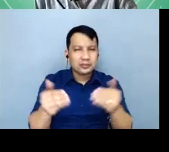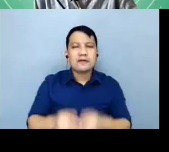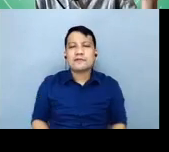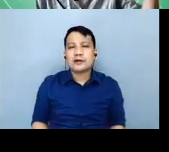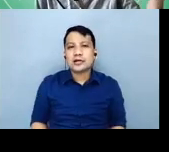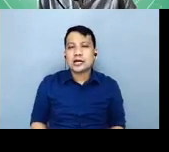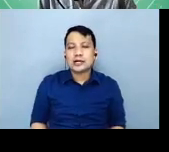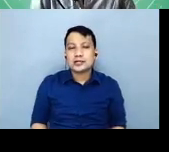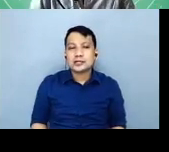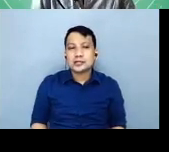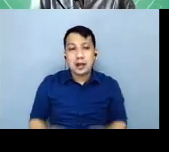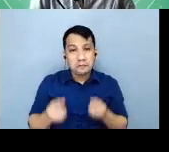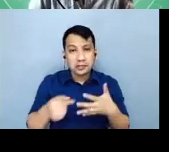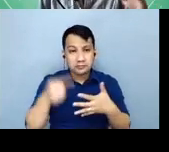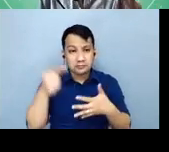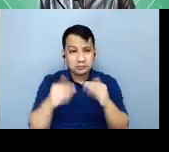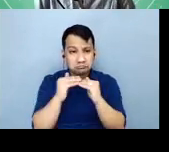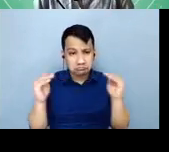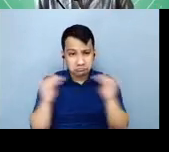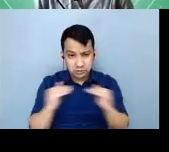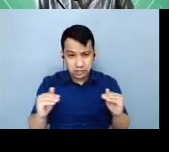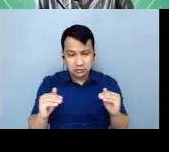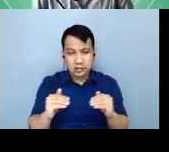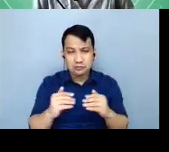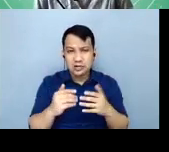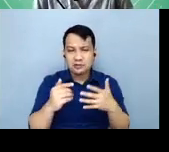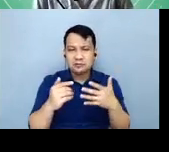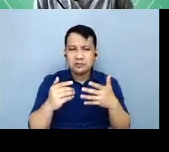designing process has many stages, which we will be going over.